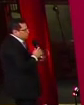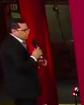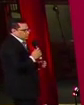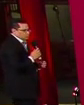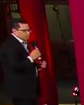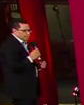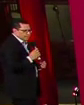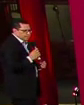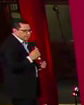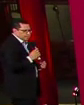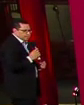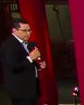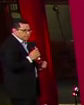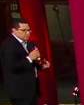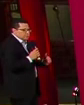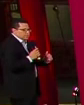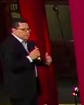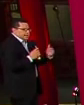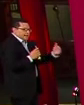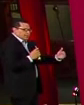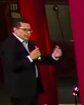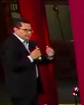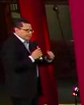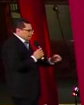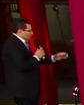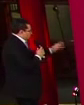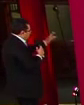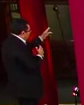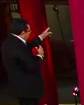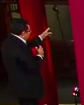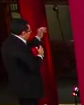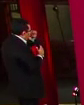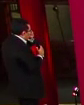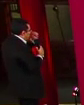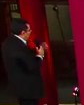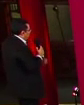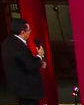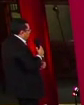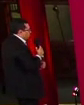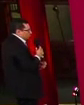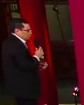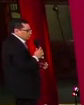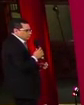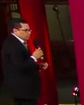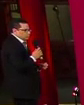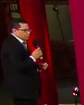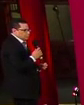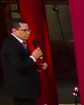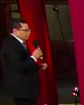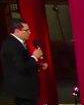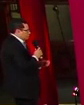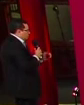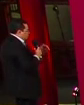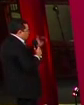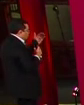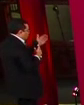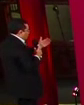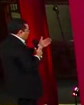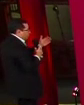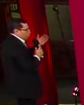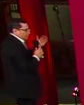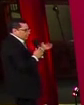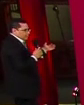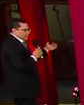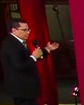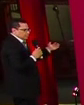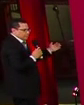per age group of the fatality rate that we will be examining in a bit. This is the state of